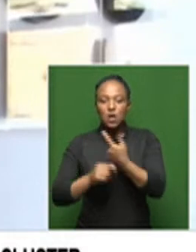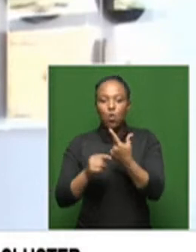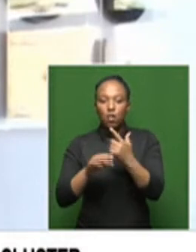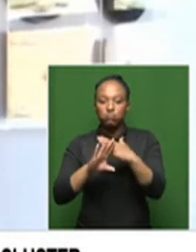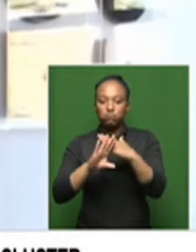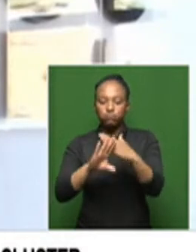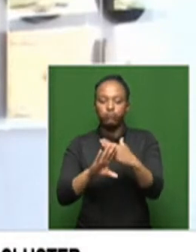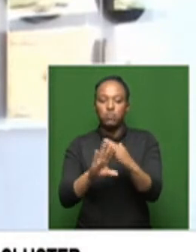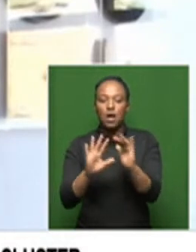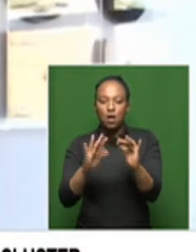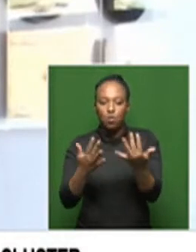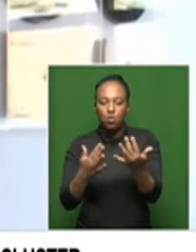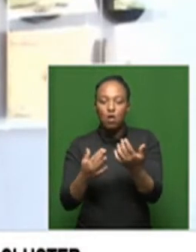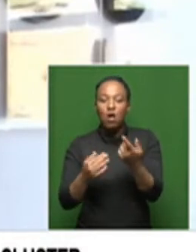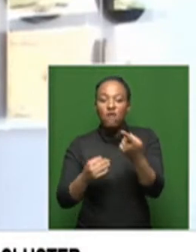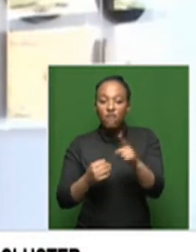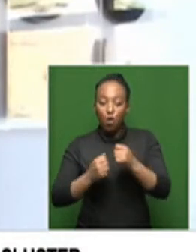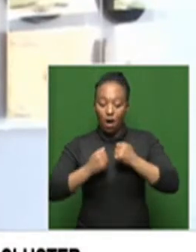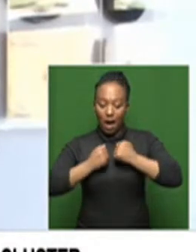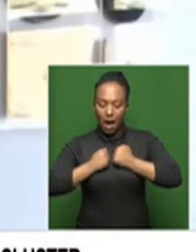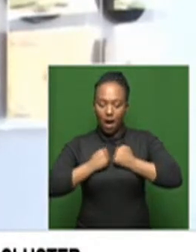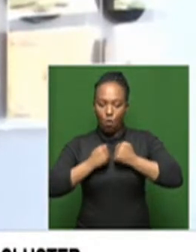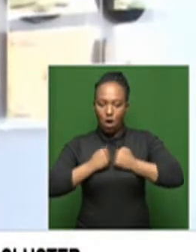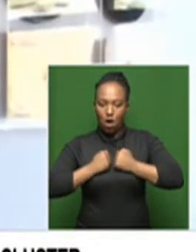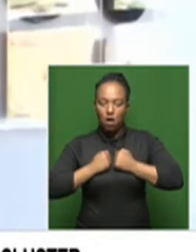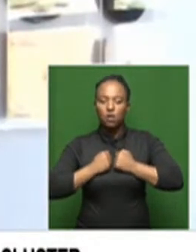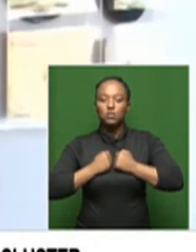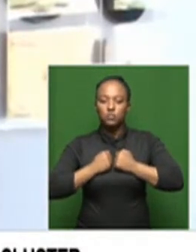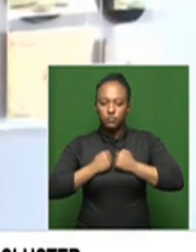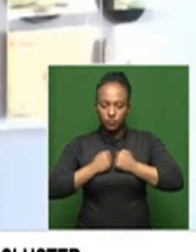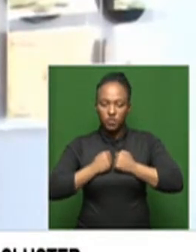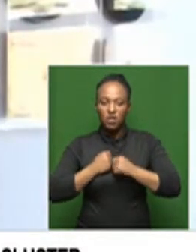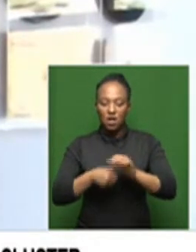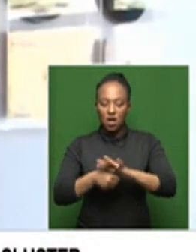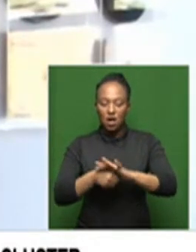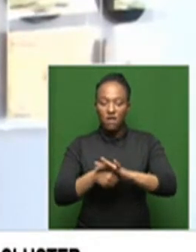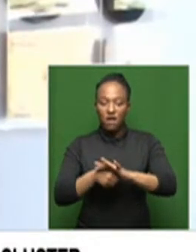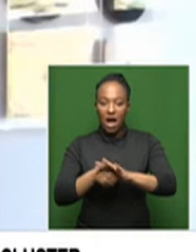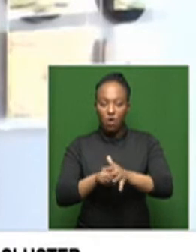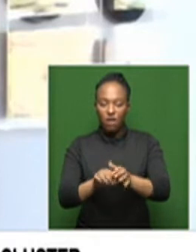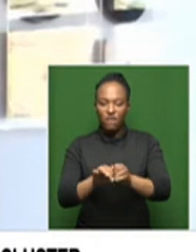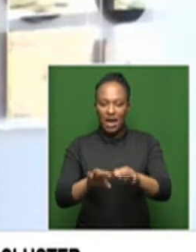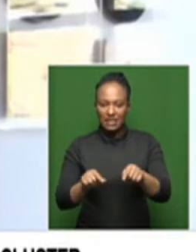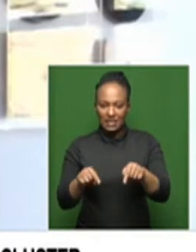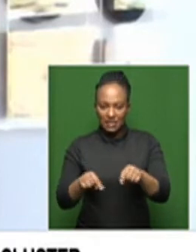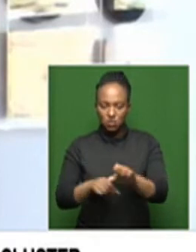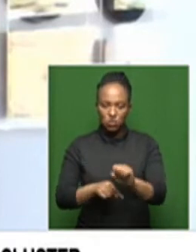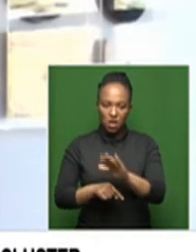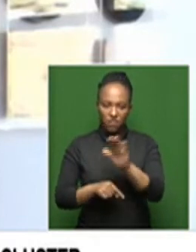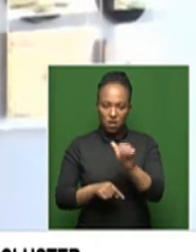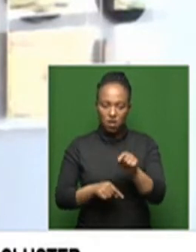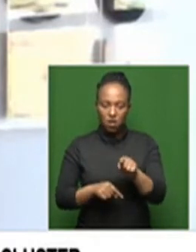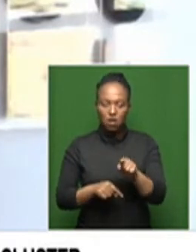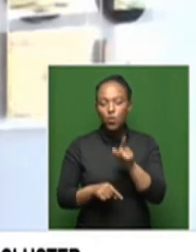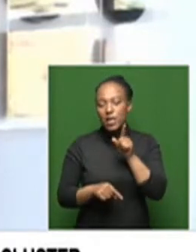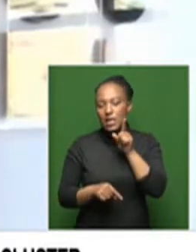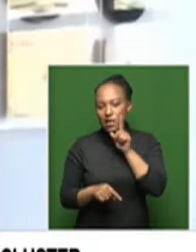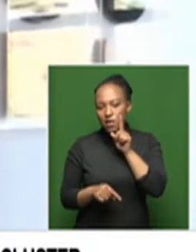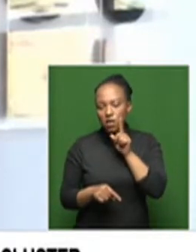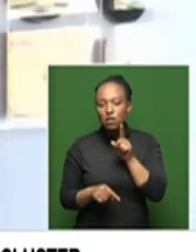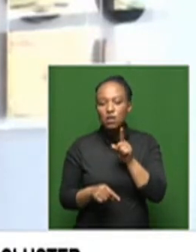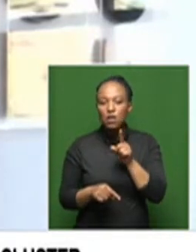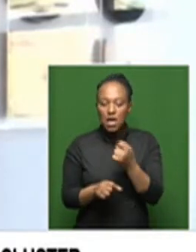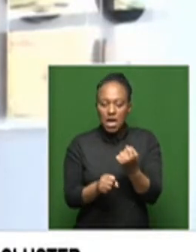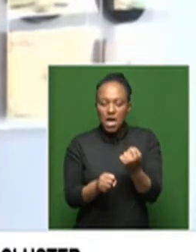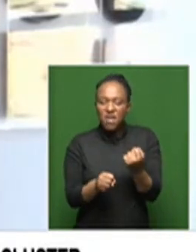context of our particular virus, we're also looking at what we call